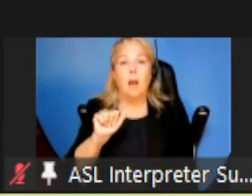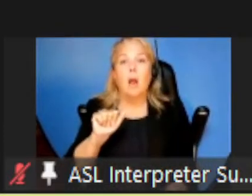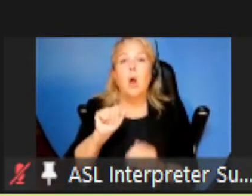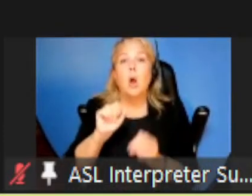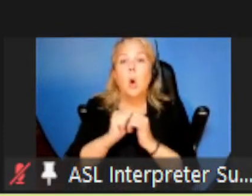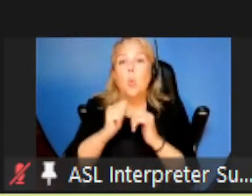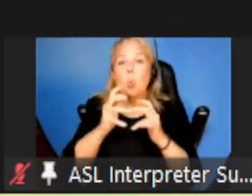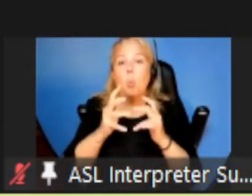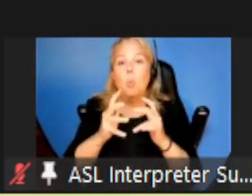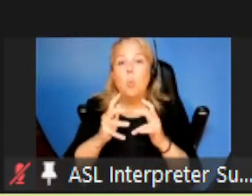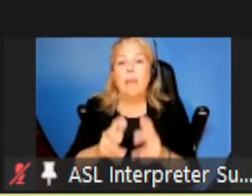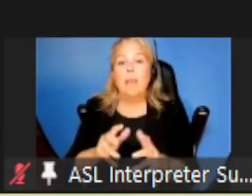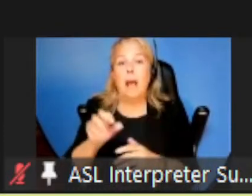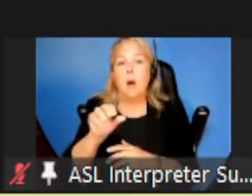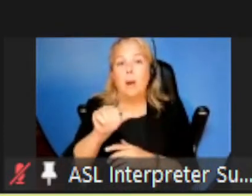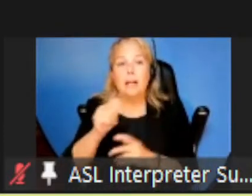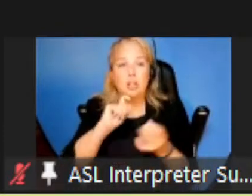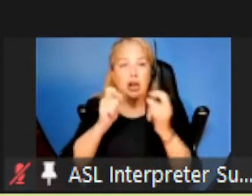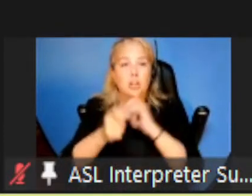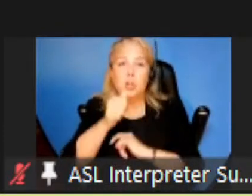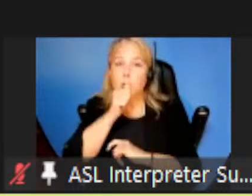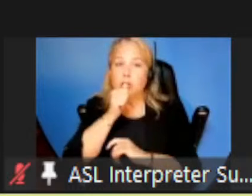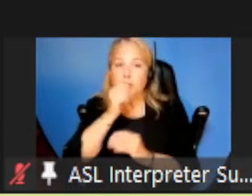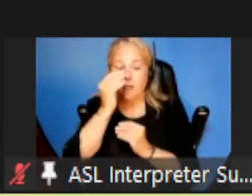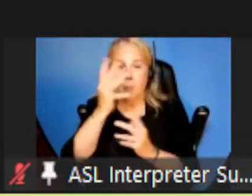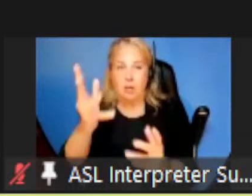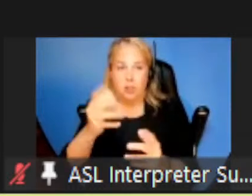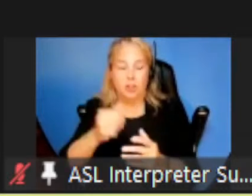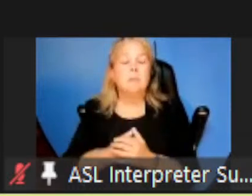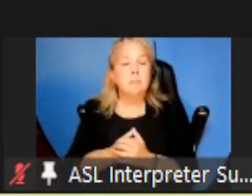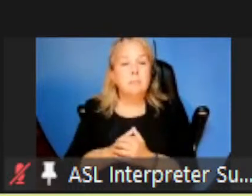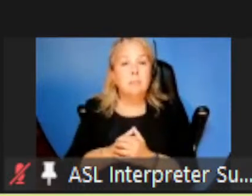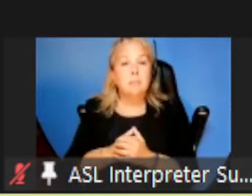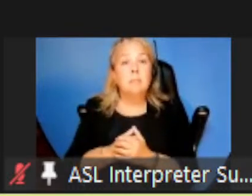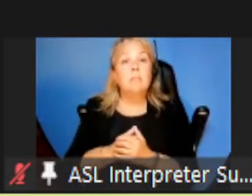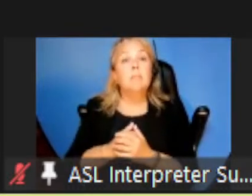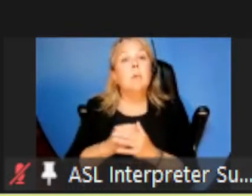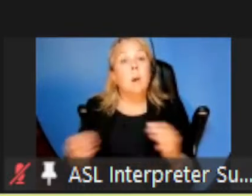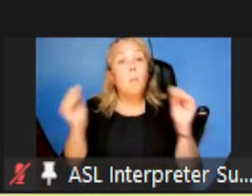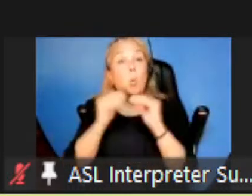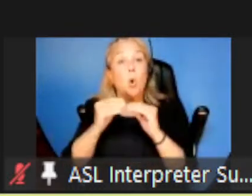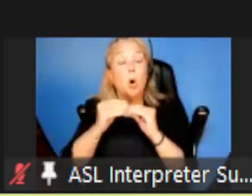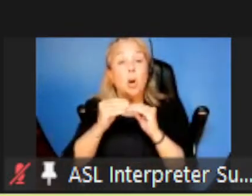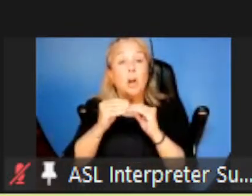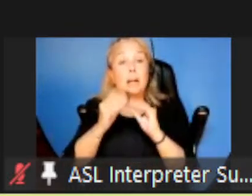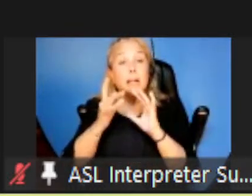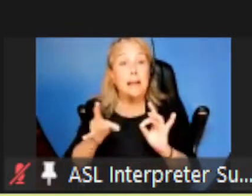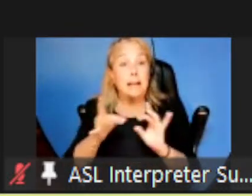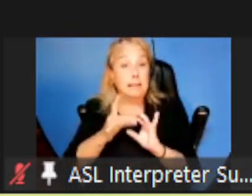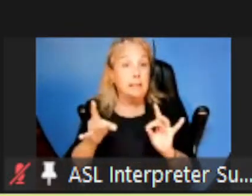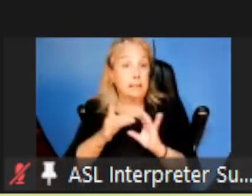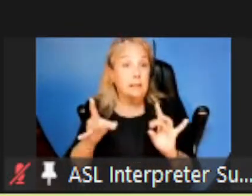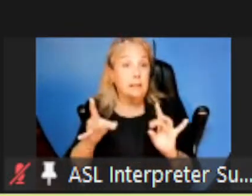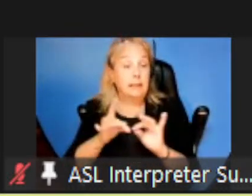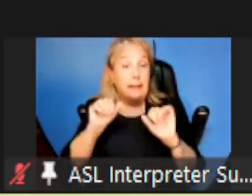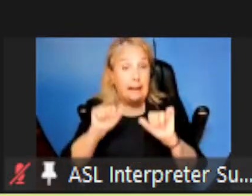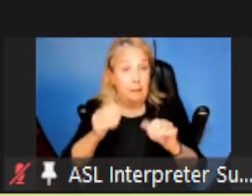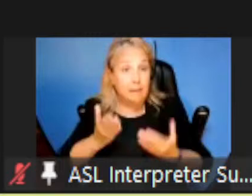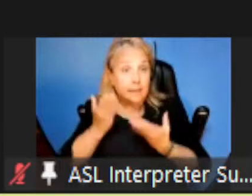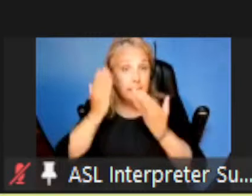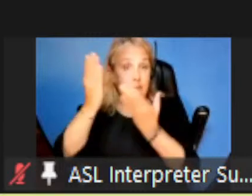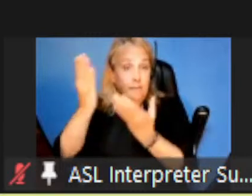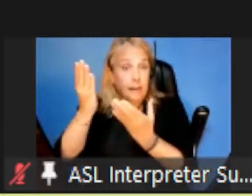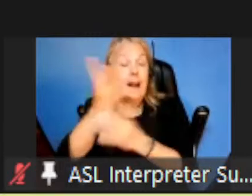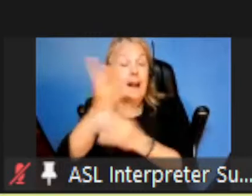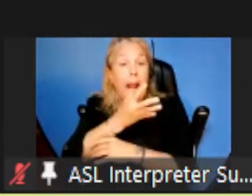information provided. Further testimony will be submitted or may be submitted and must be received